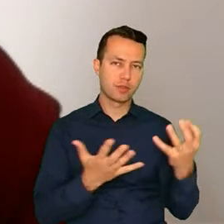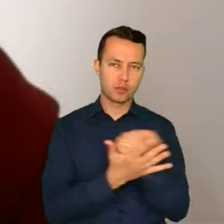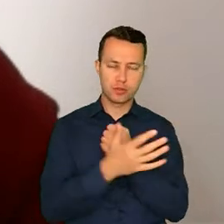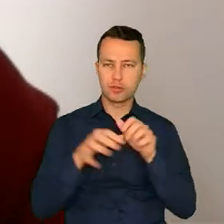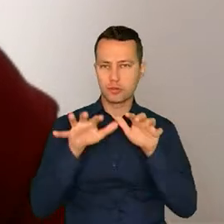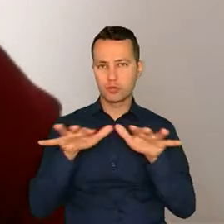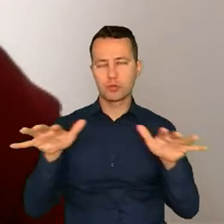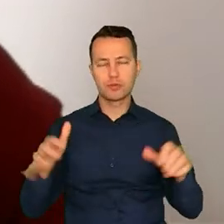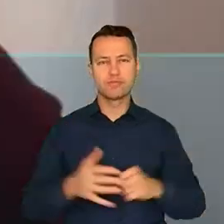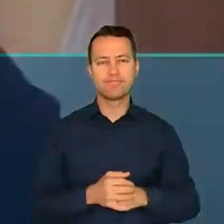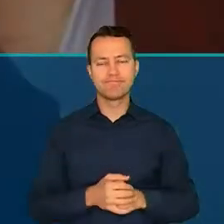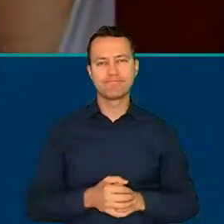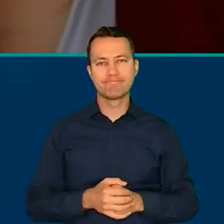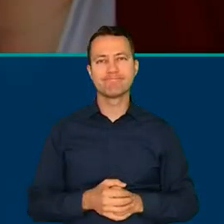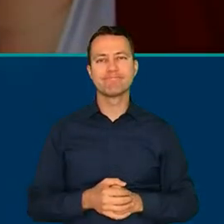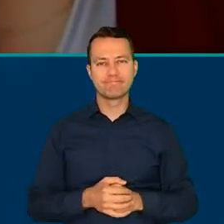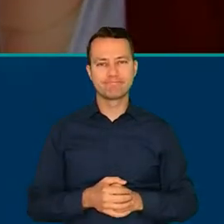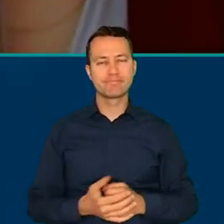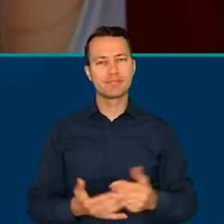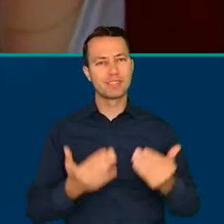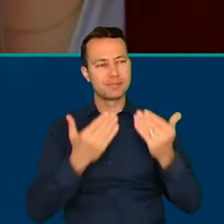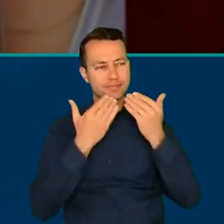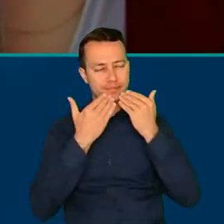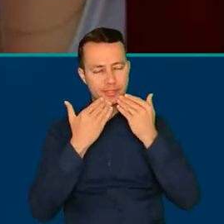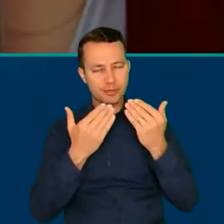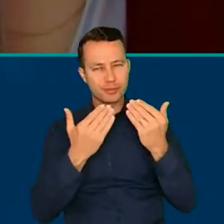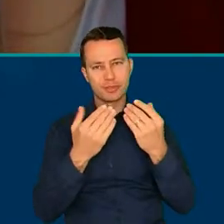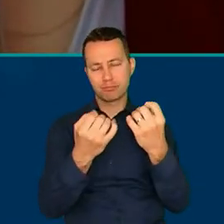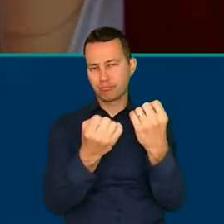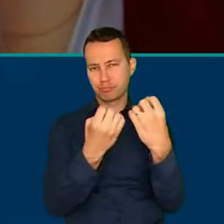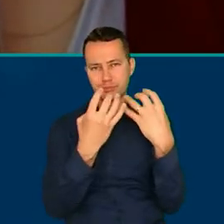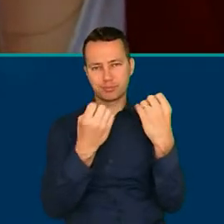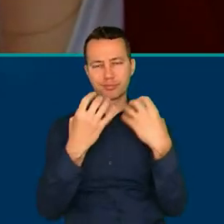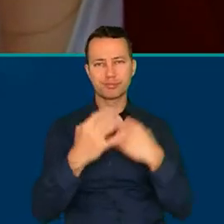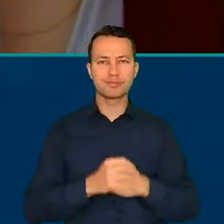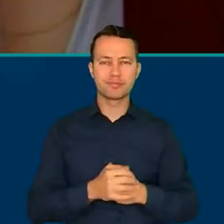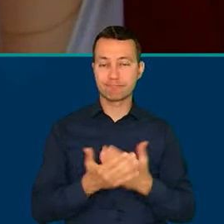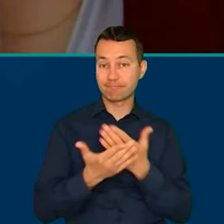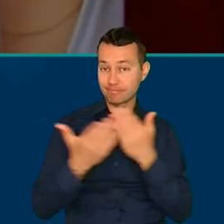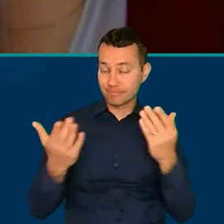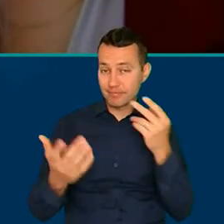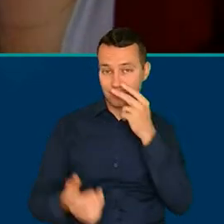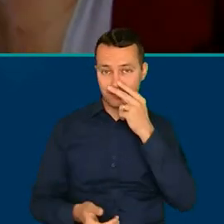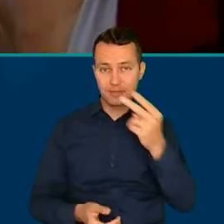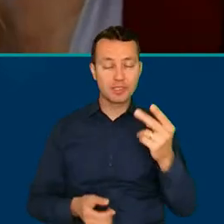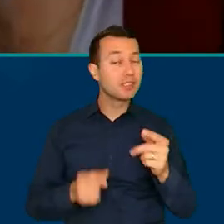Bardzo dziękujemy za to wyjaśnienie. Jak widzą Państwo, as you can see,